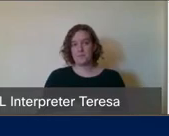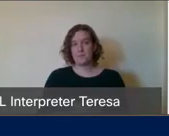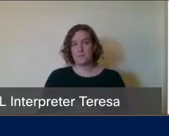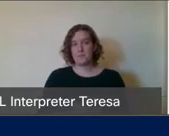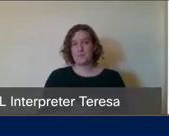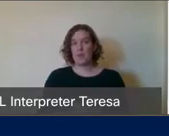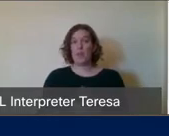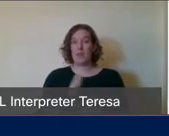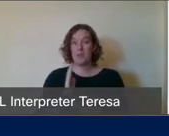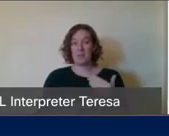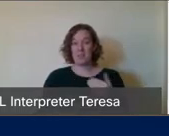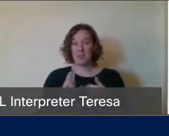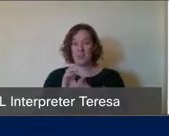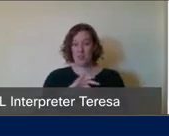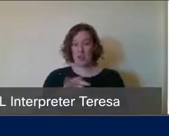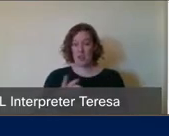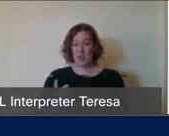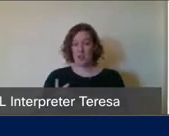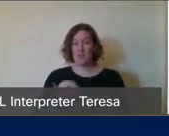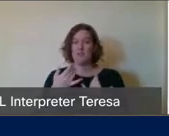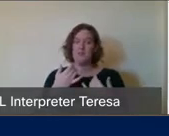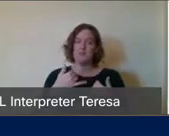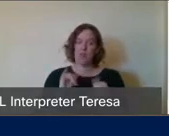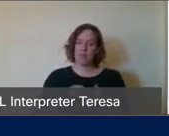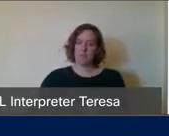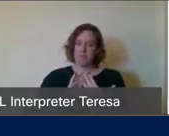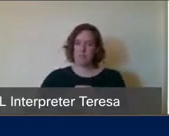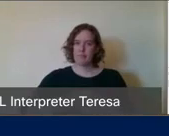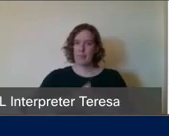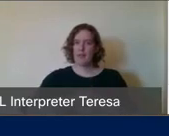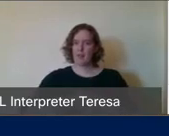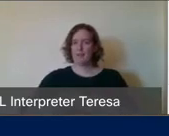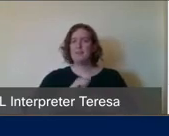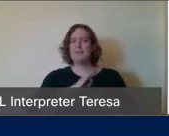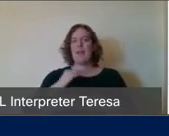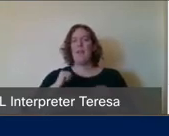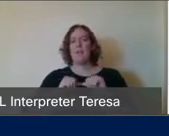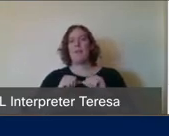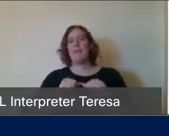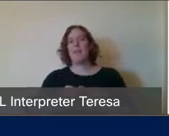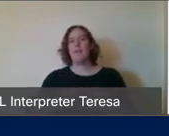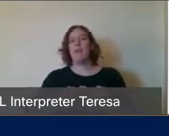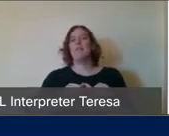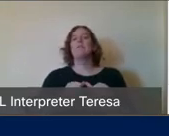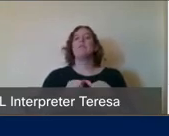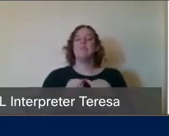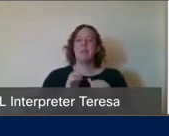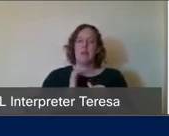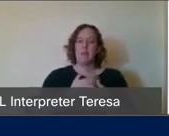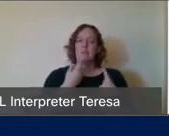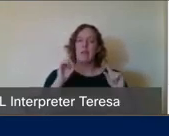completion rates. In the face of a pandemic, staff maintained the measures of success regarding